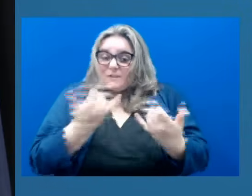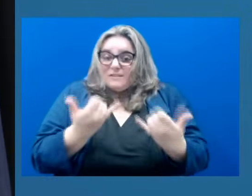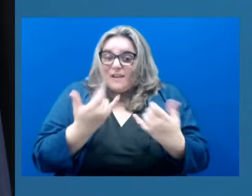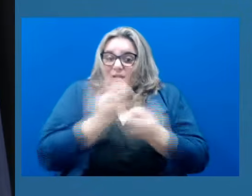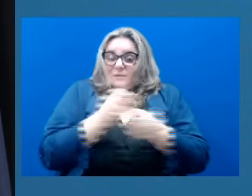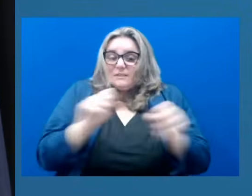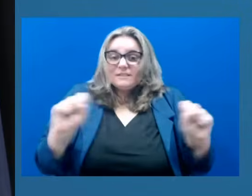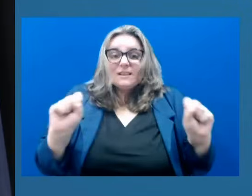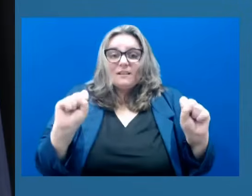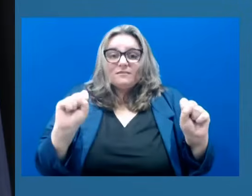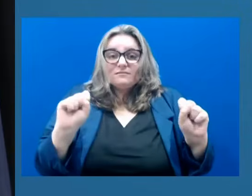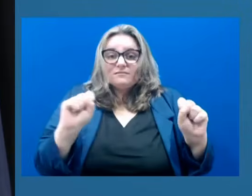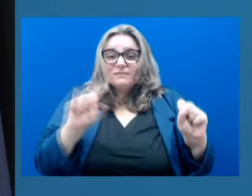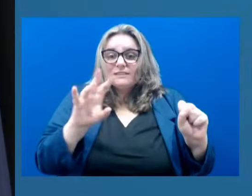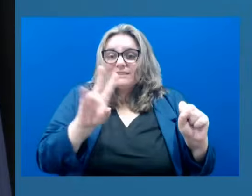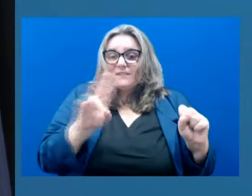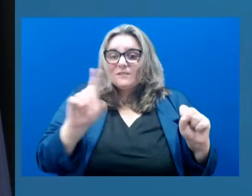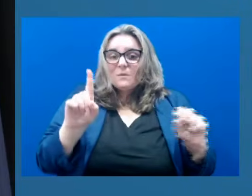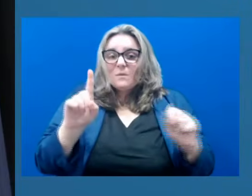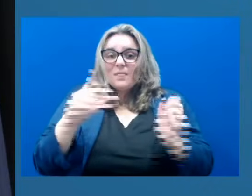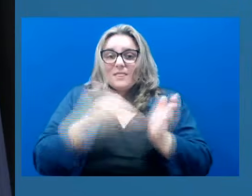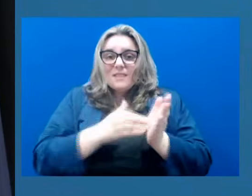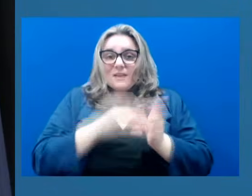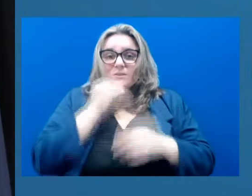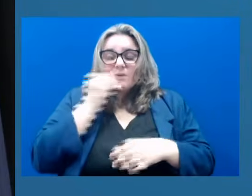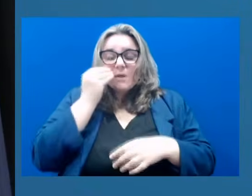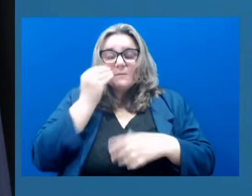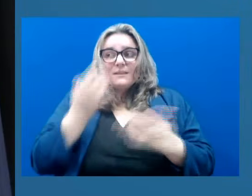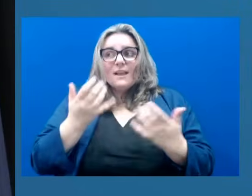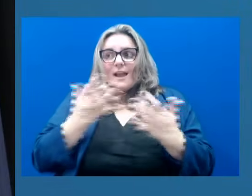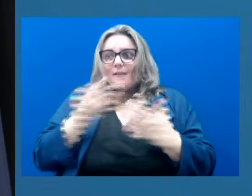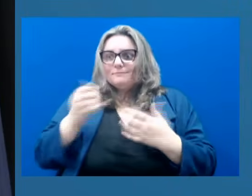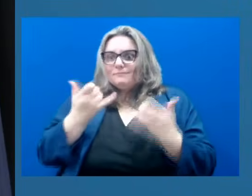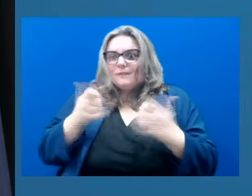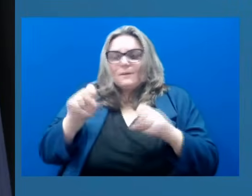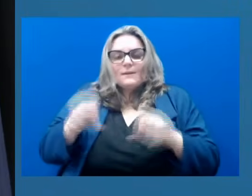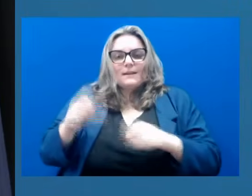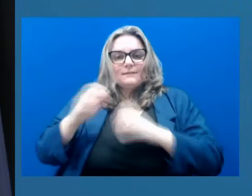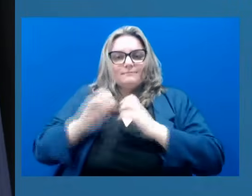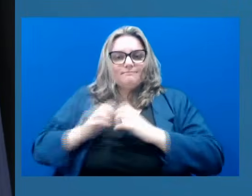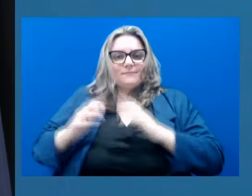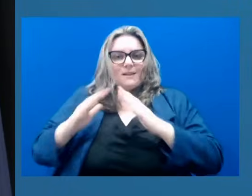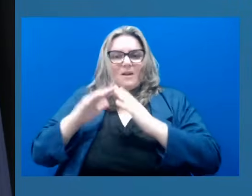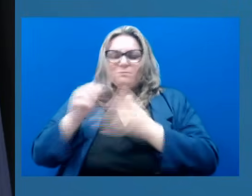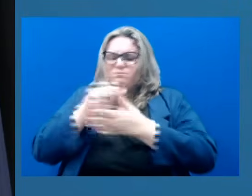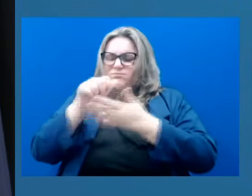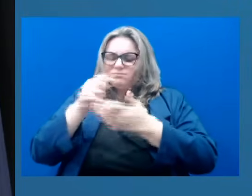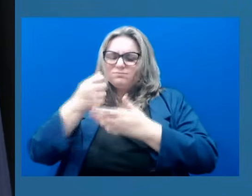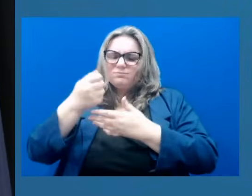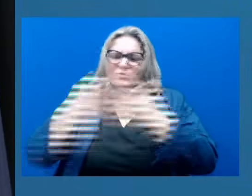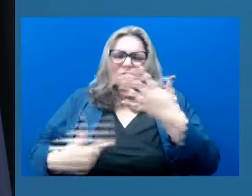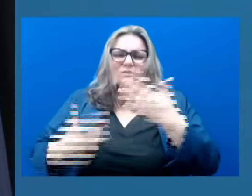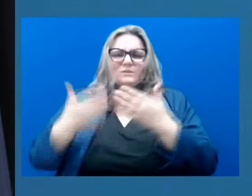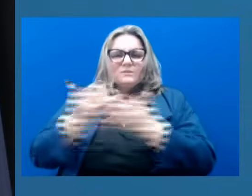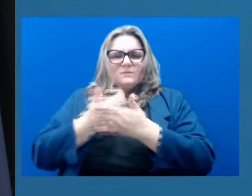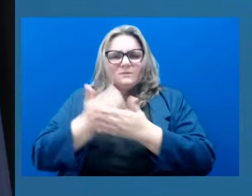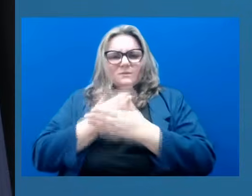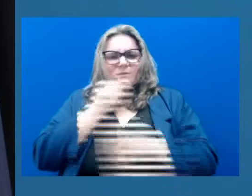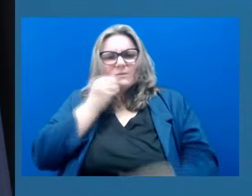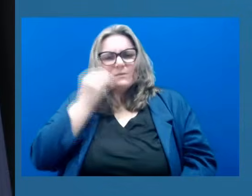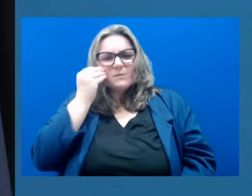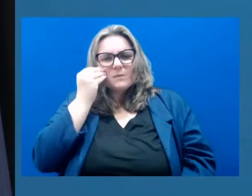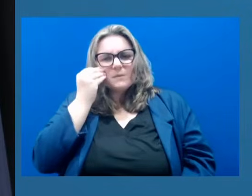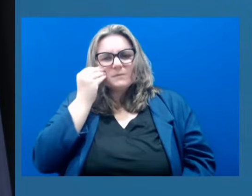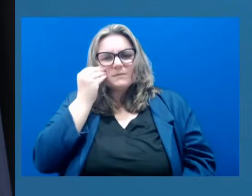homes and cleared the way for 350,000 new homes statewide that otherwise would not have been there. And local governments are starting to step